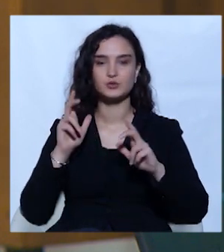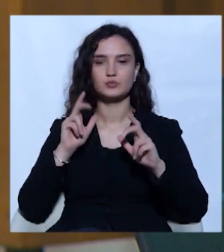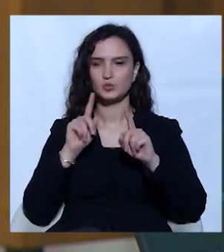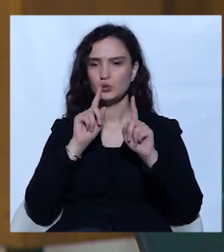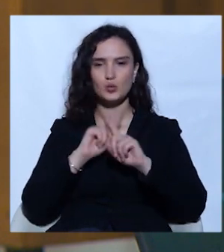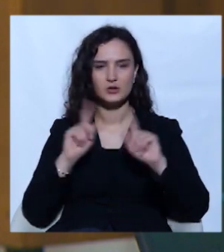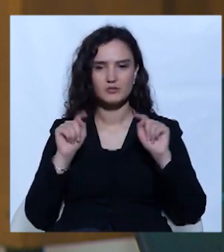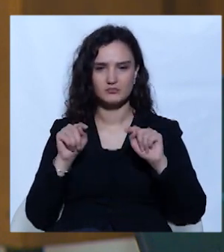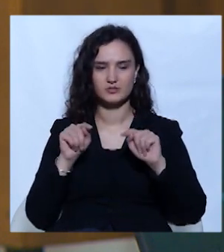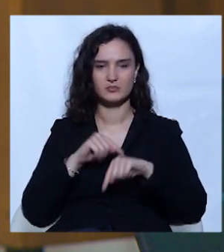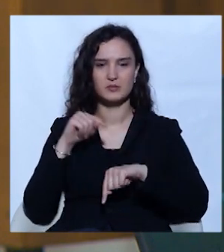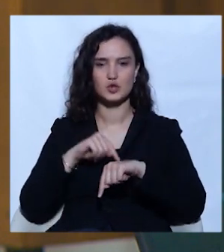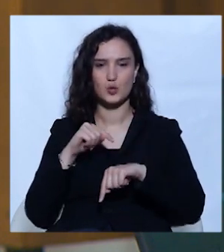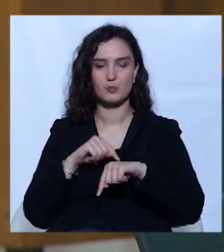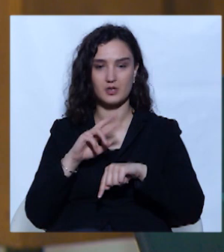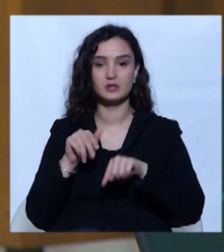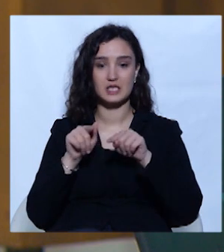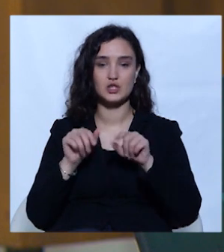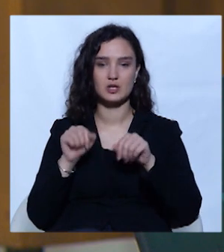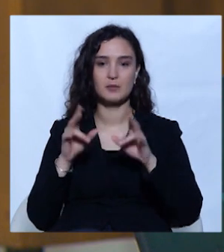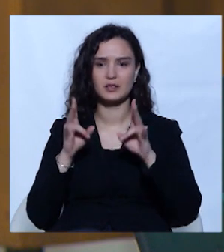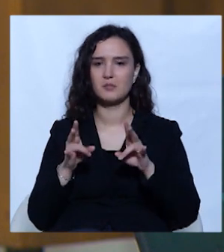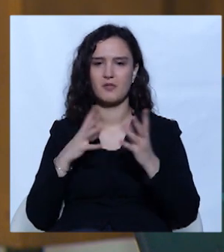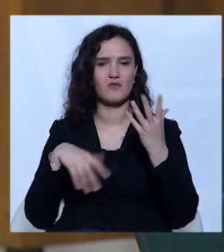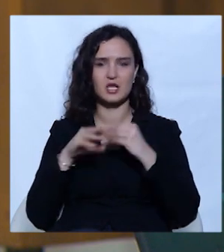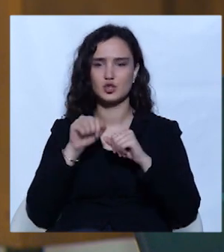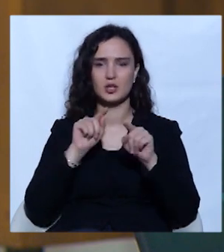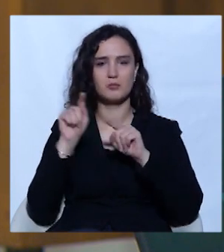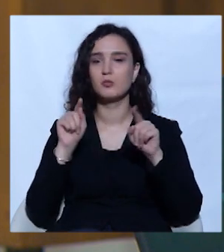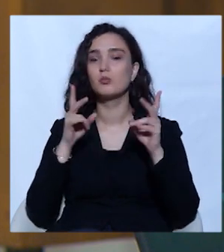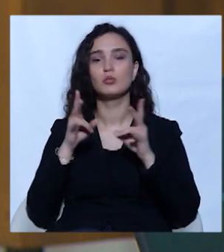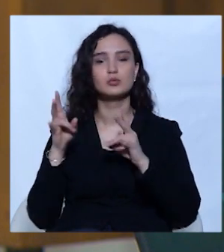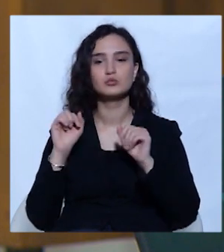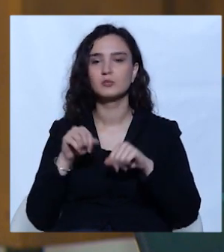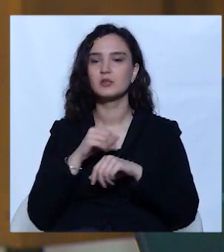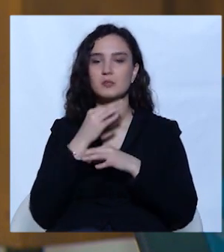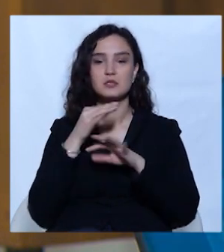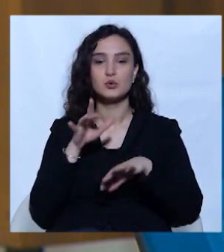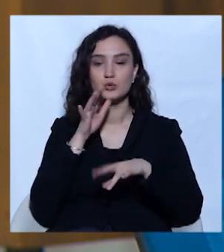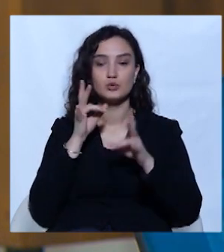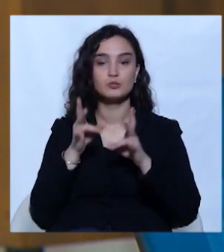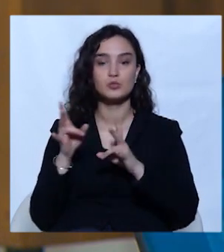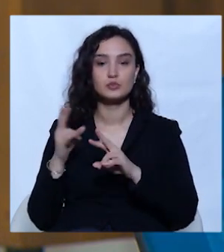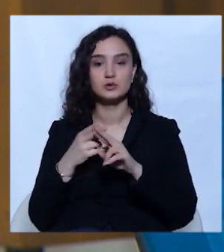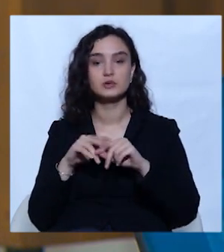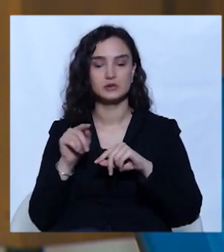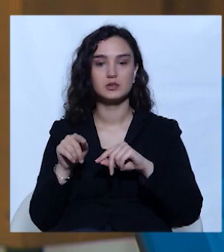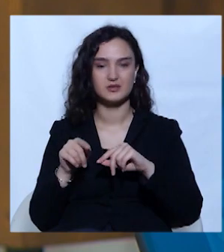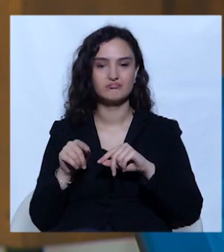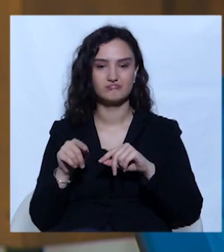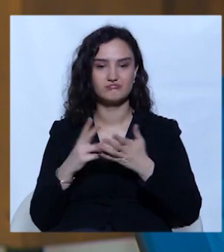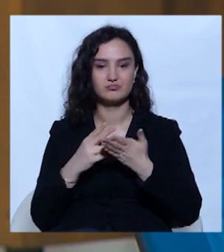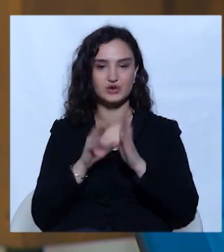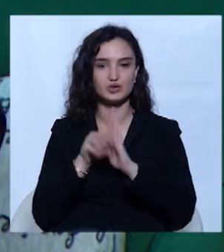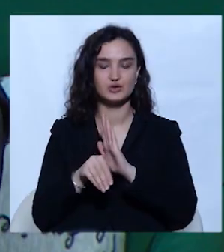universal appeal. And I think it can happen to anyone, and it can happen at any time. And that is one of the strengths of the